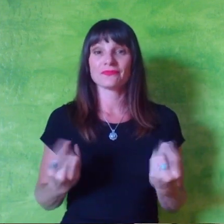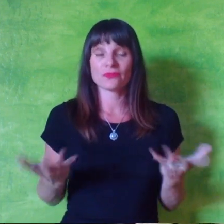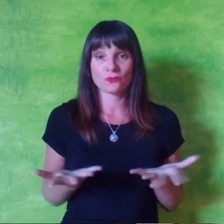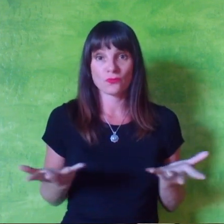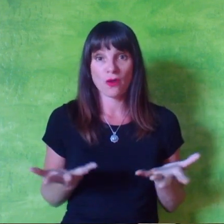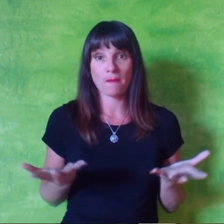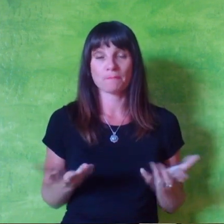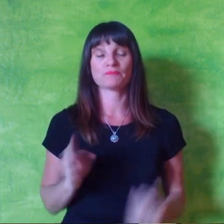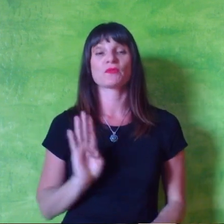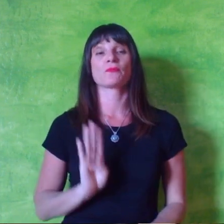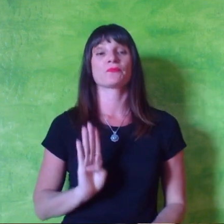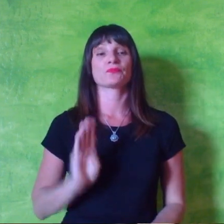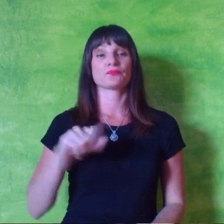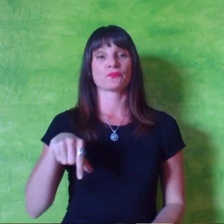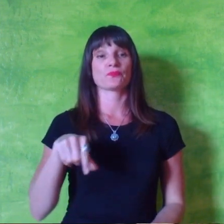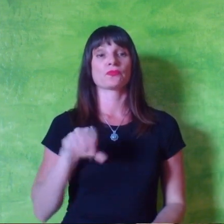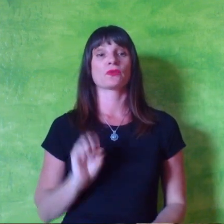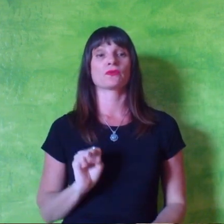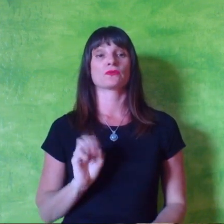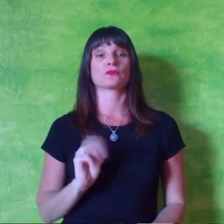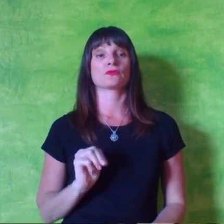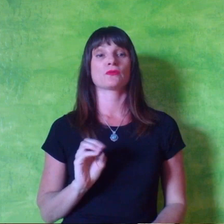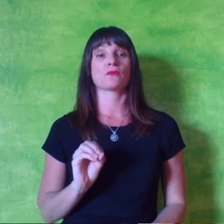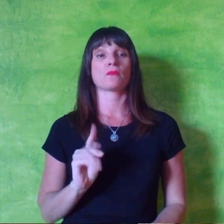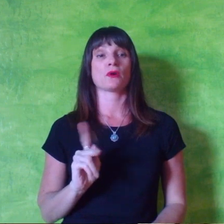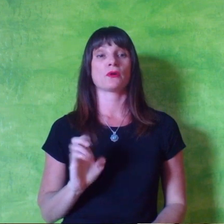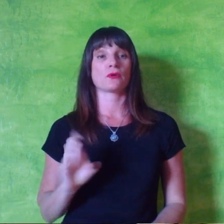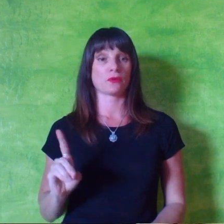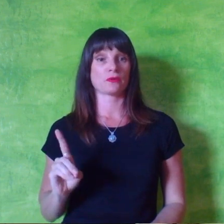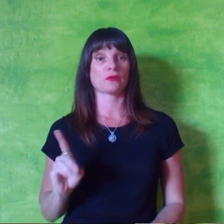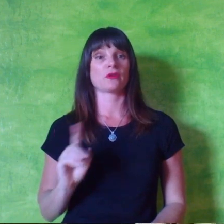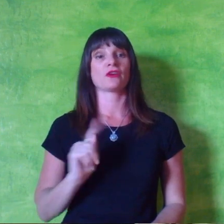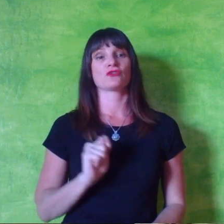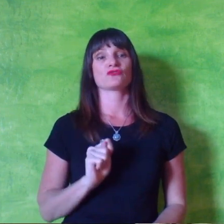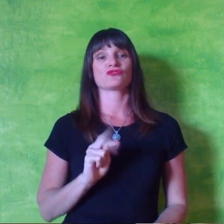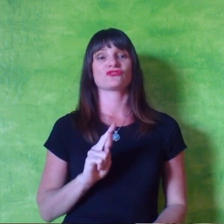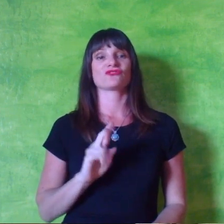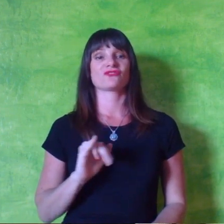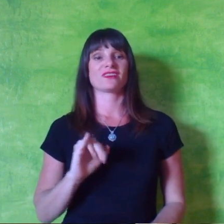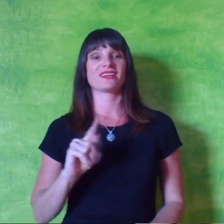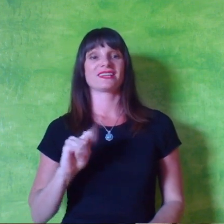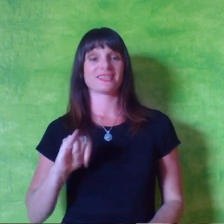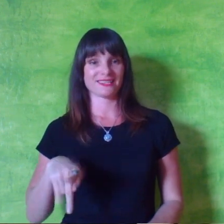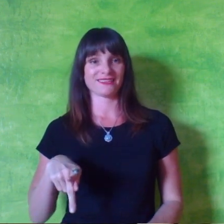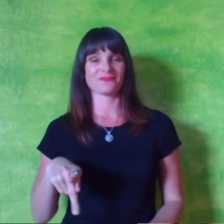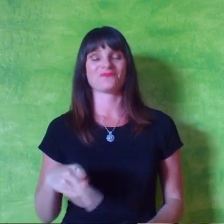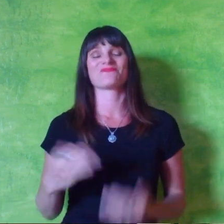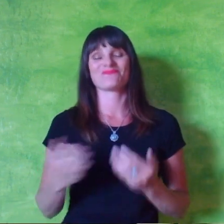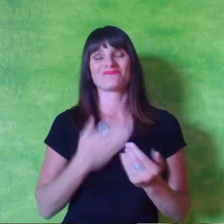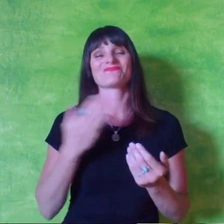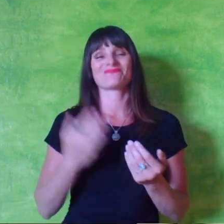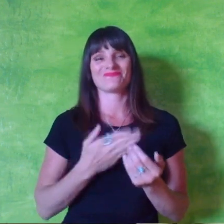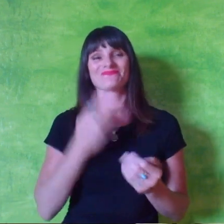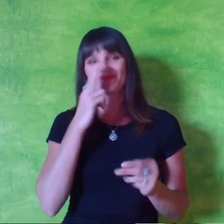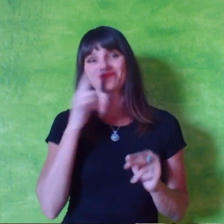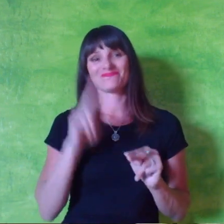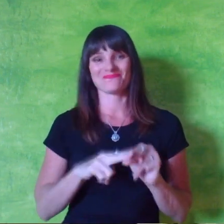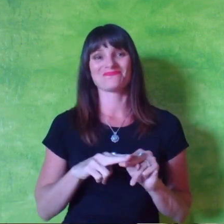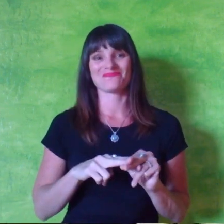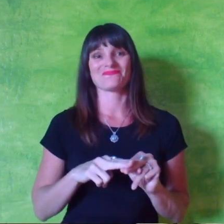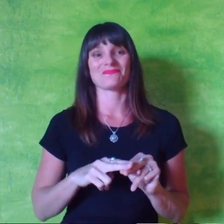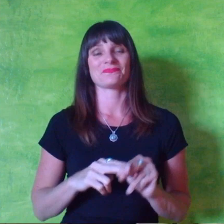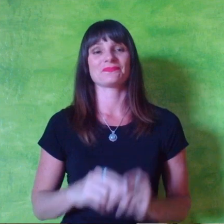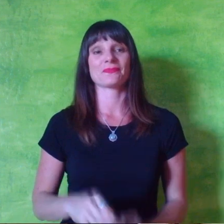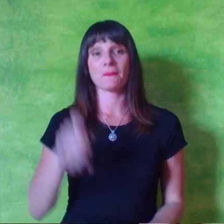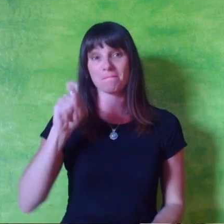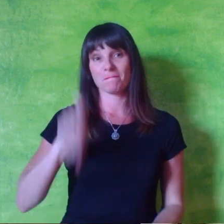And it's pretty easy to do, a lot of fun. You need to have a smoker to do this,